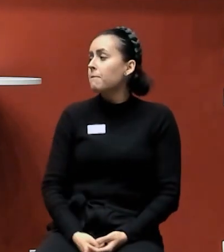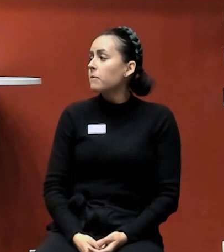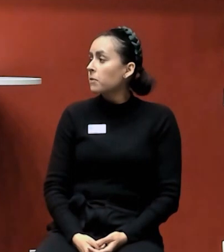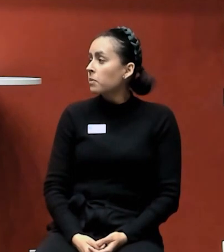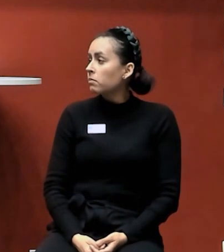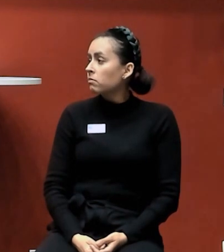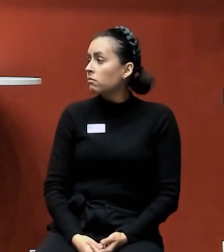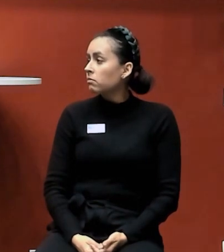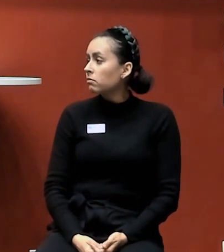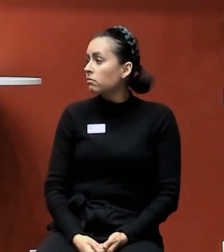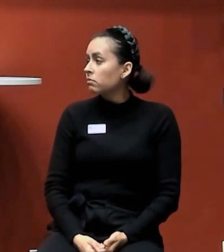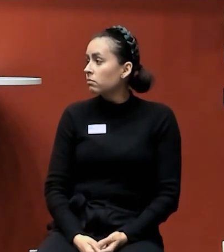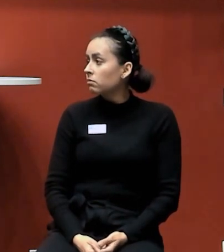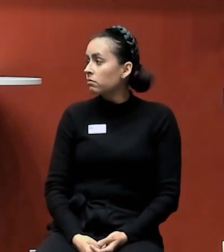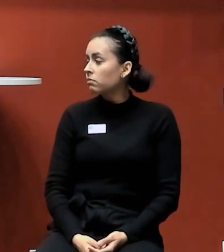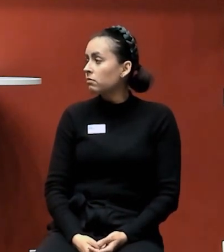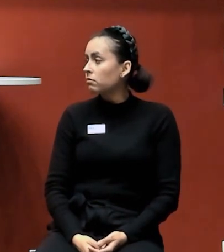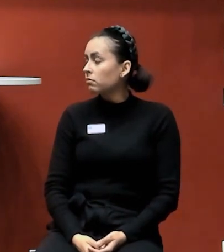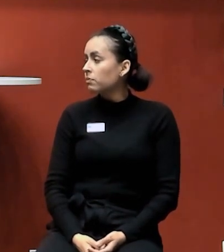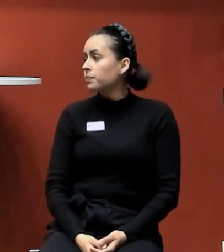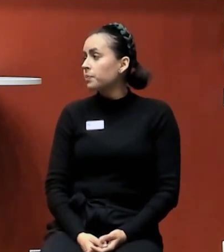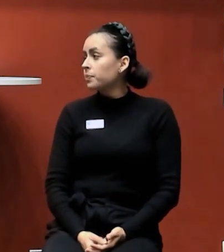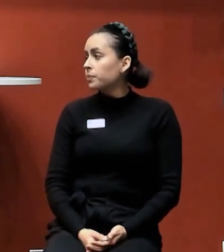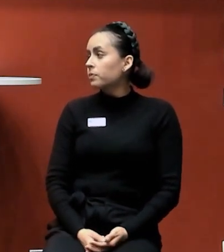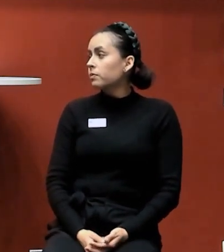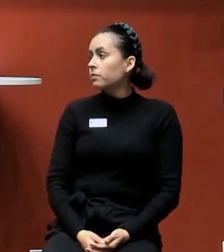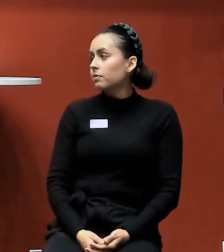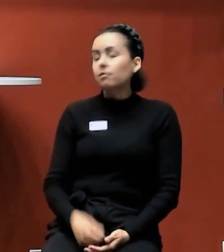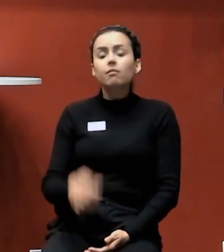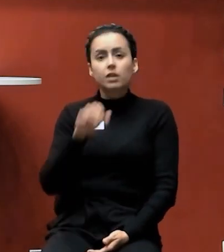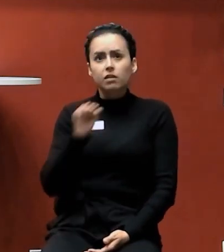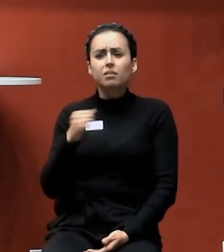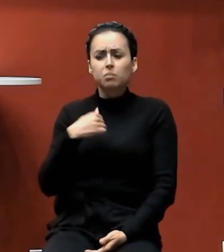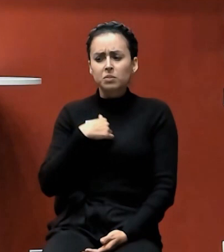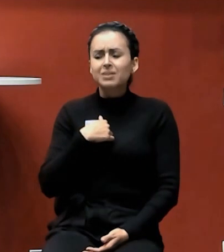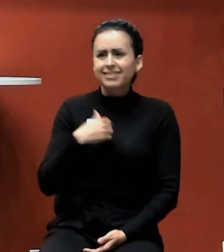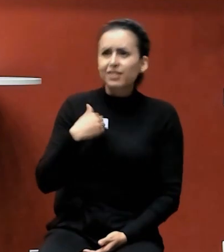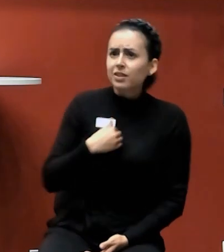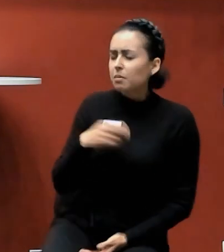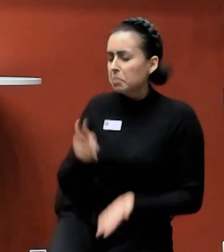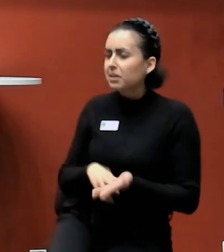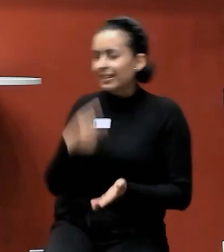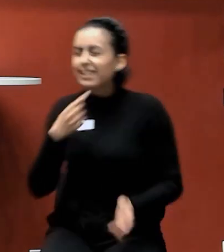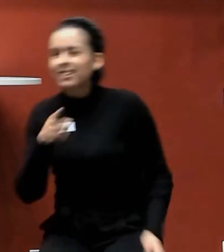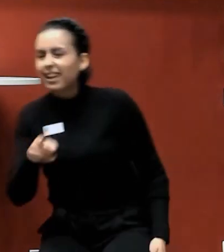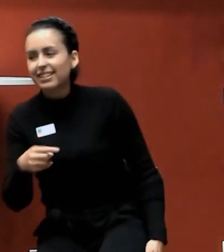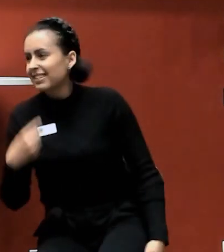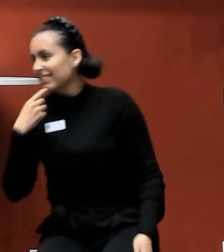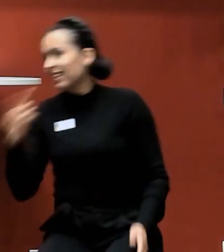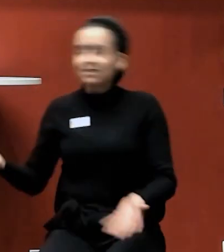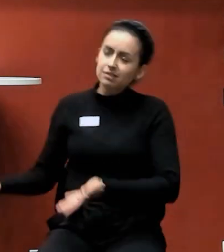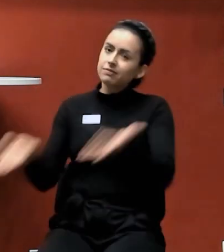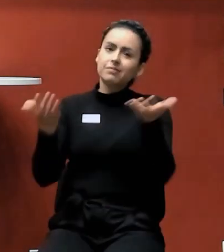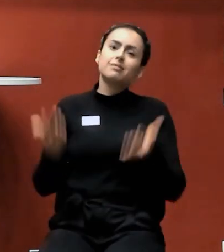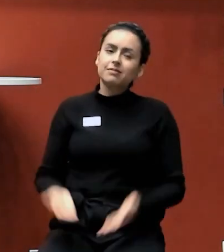You're very right. Though, I feel like I have to say this. Say it. Bring it on.